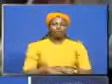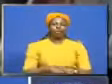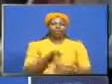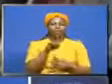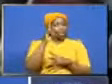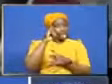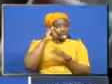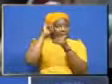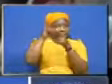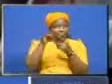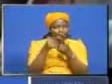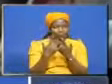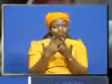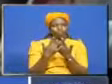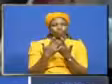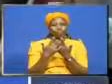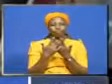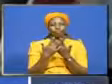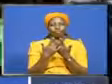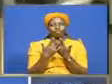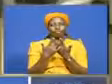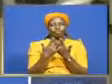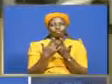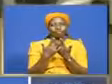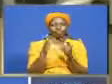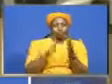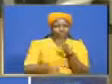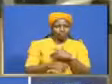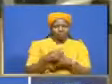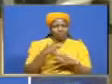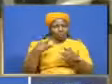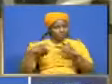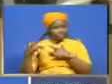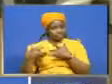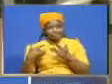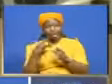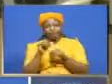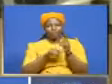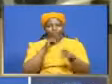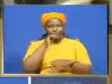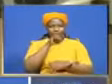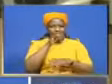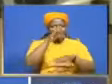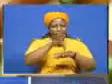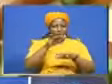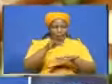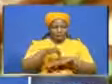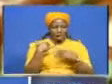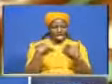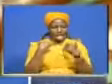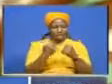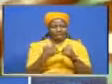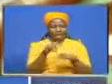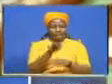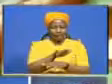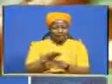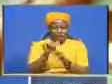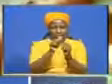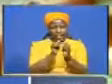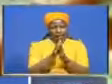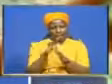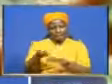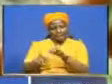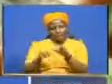move towards meat substitutes has been driven primarily by concerns over meat's effects on health, the environment, and